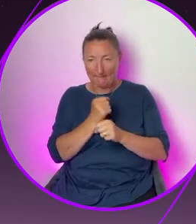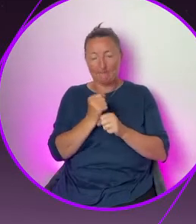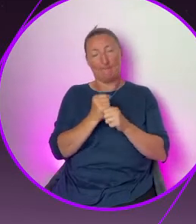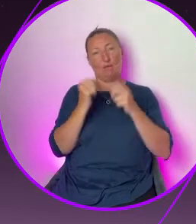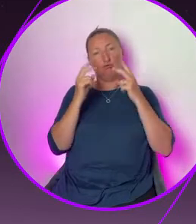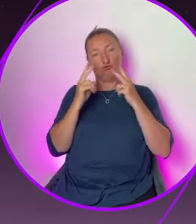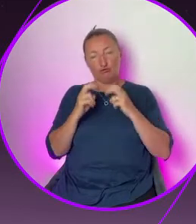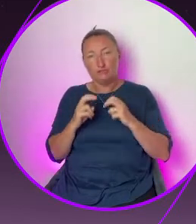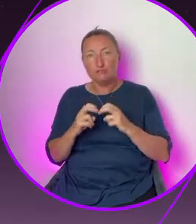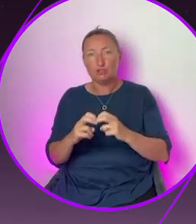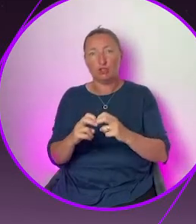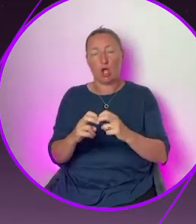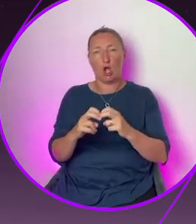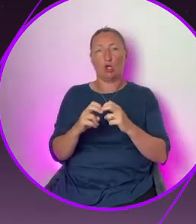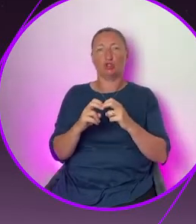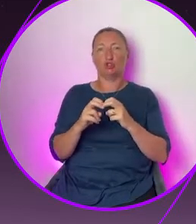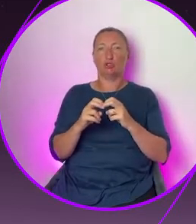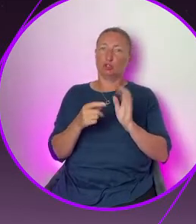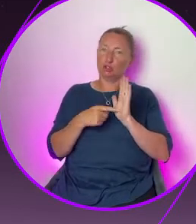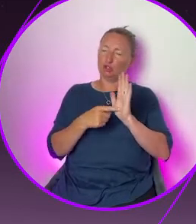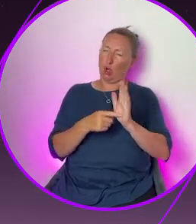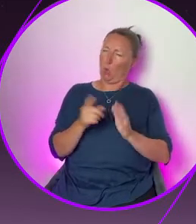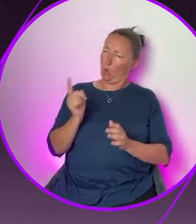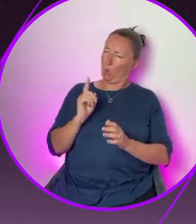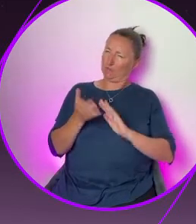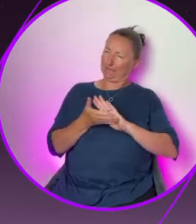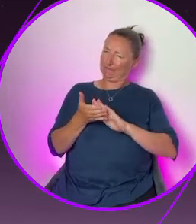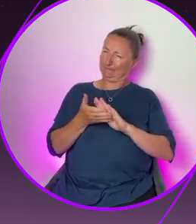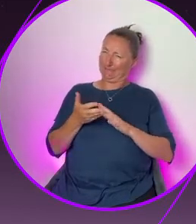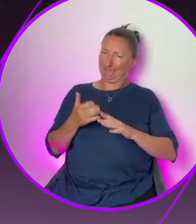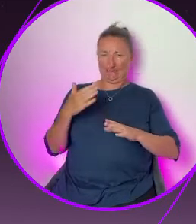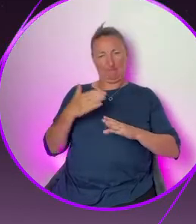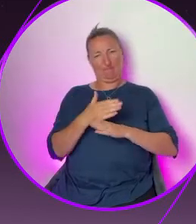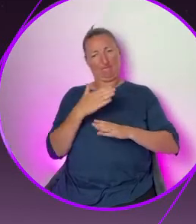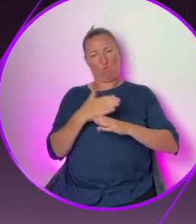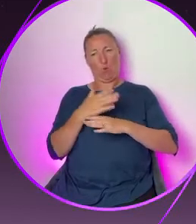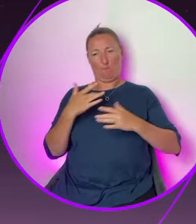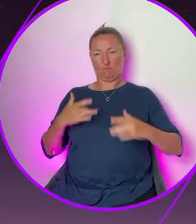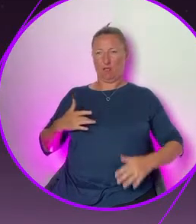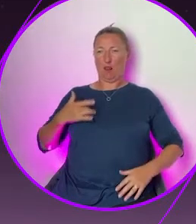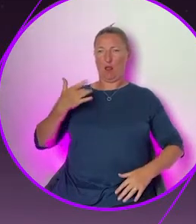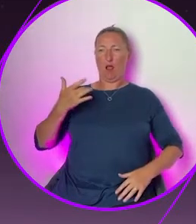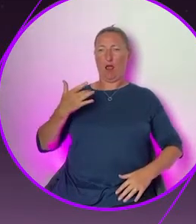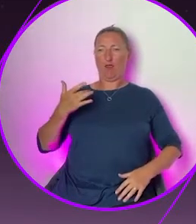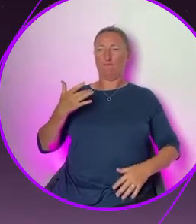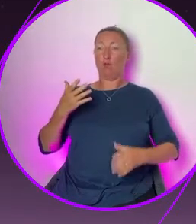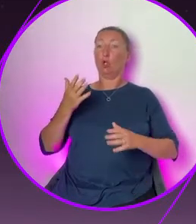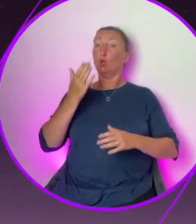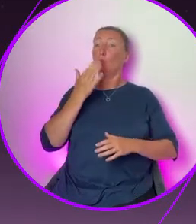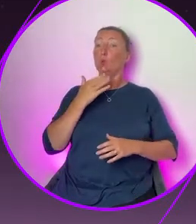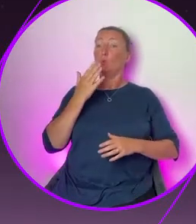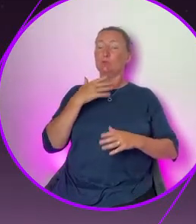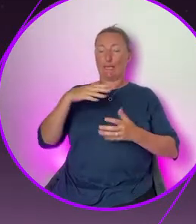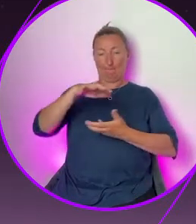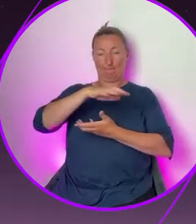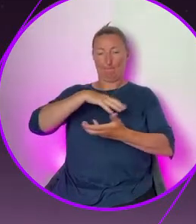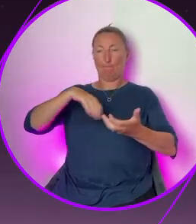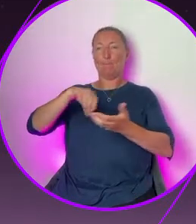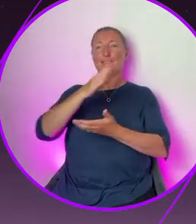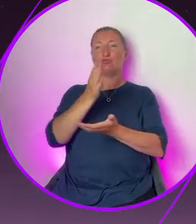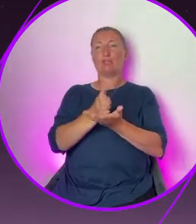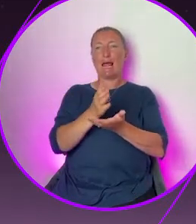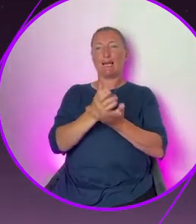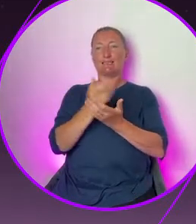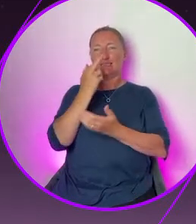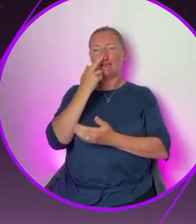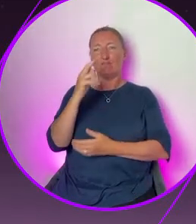to explore what it means to perform live using technologies such as VR, AR and mixed reality, and how this is shared with